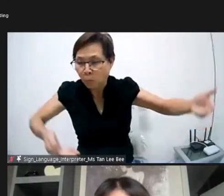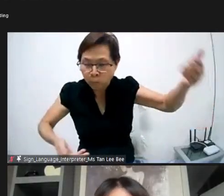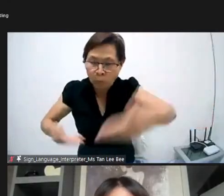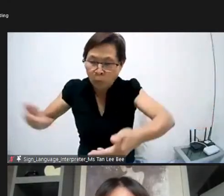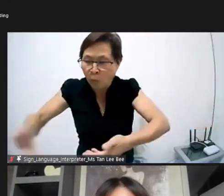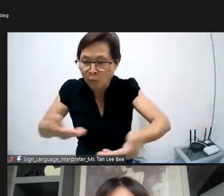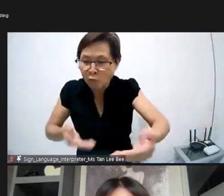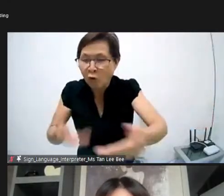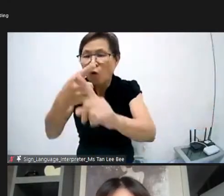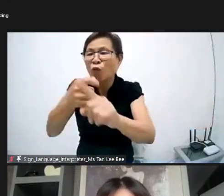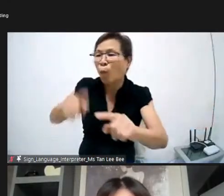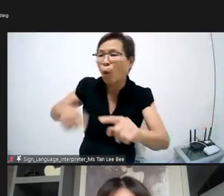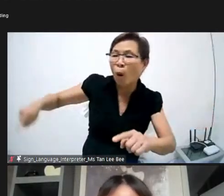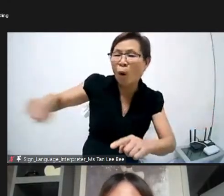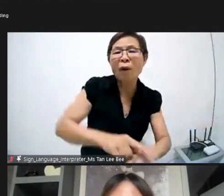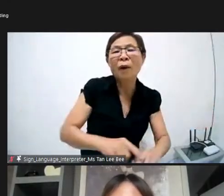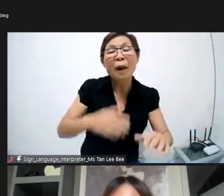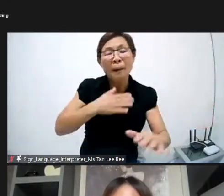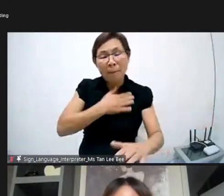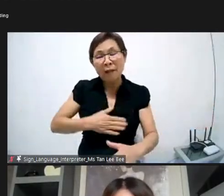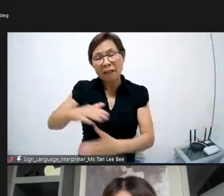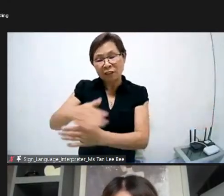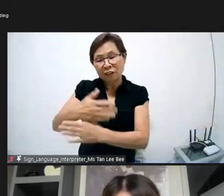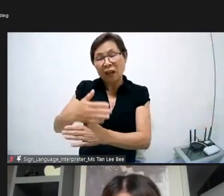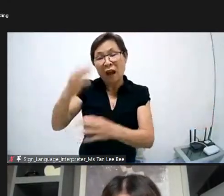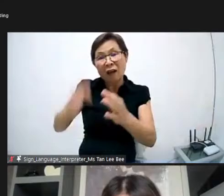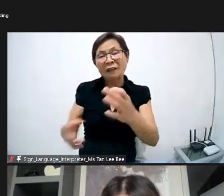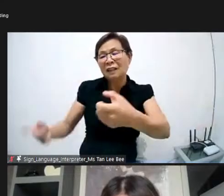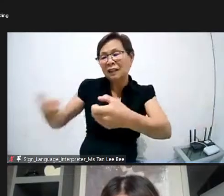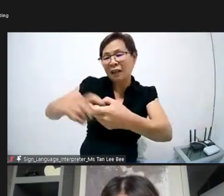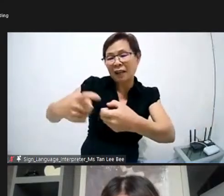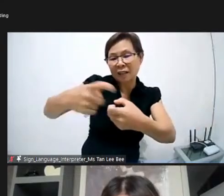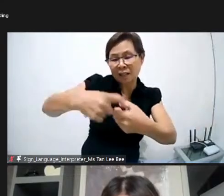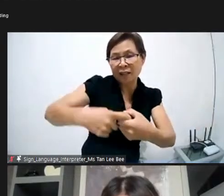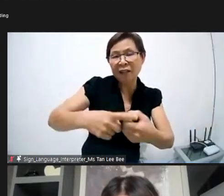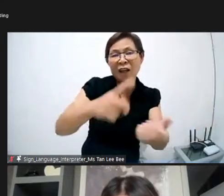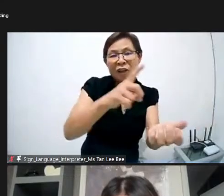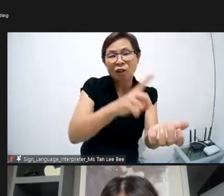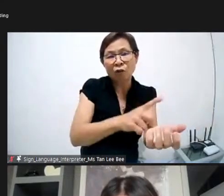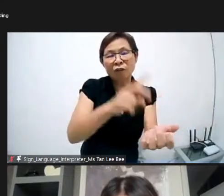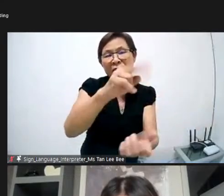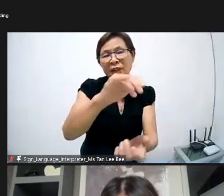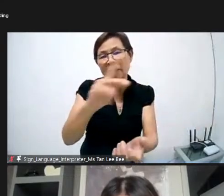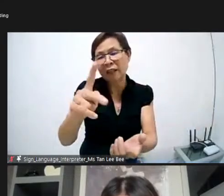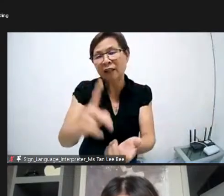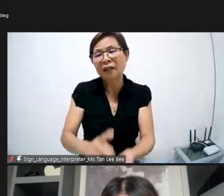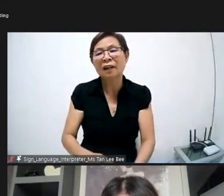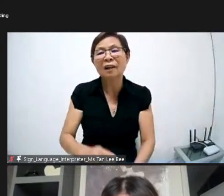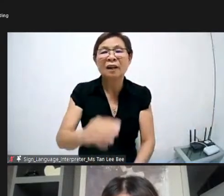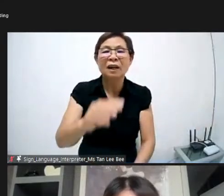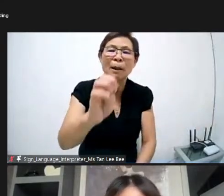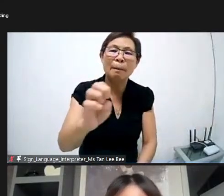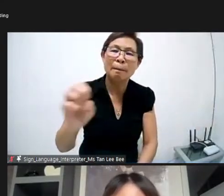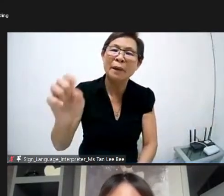there? Oh yeah, please do share if there's any link. Yeah, Dr. Nick, Miss Metawi, Dr. Irvin,